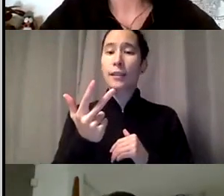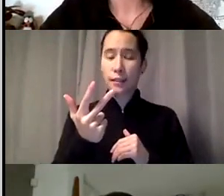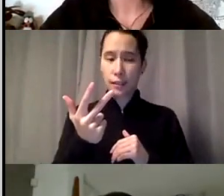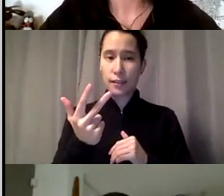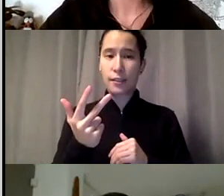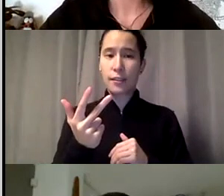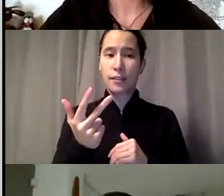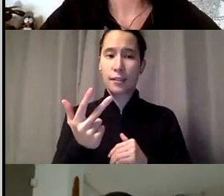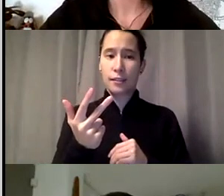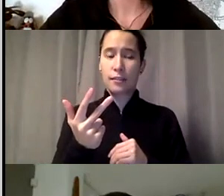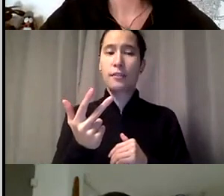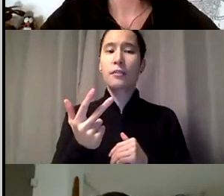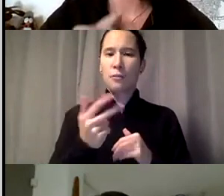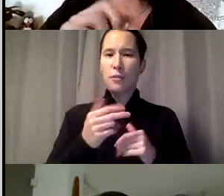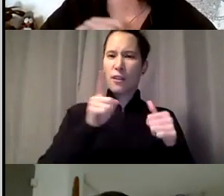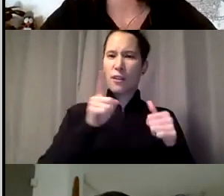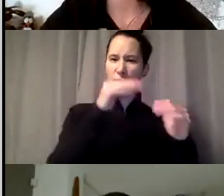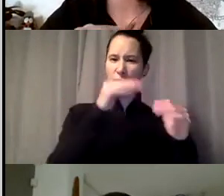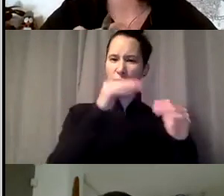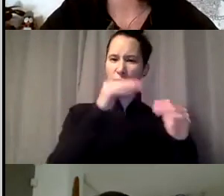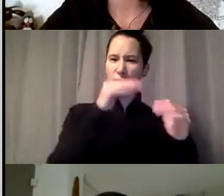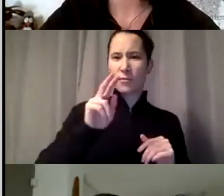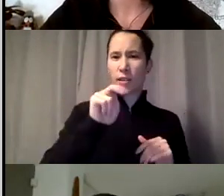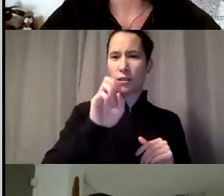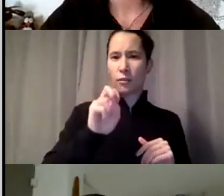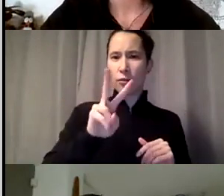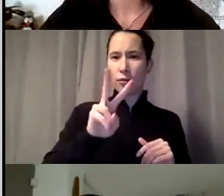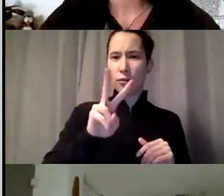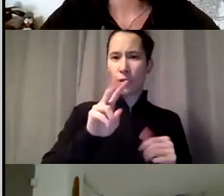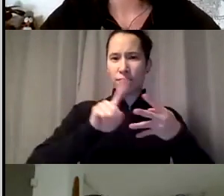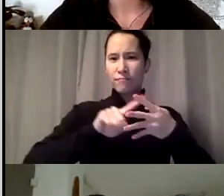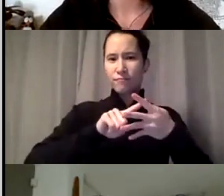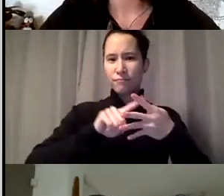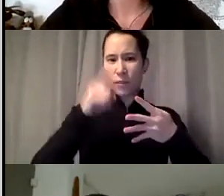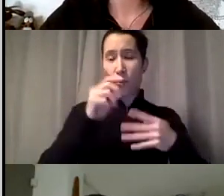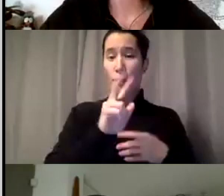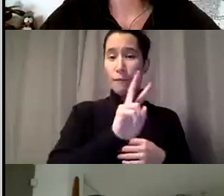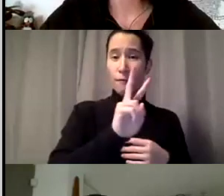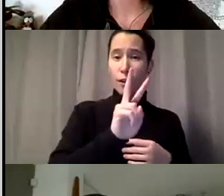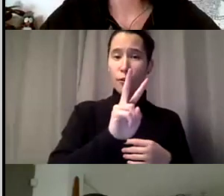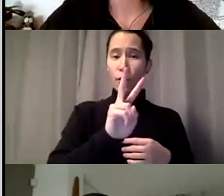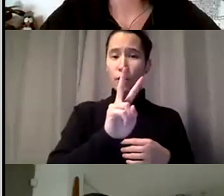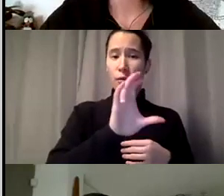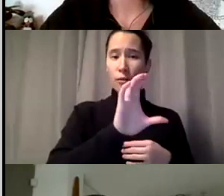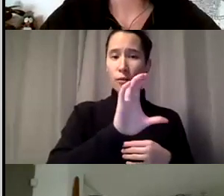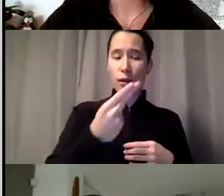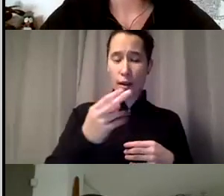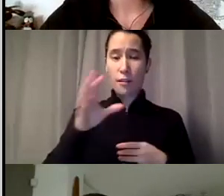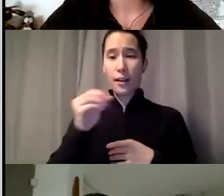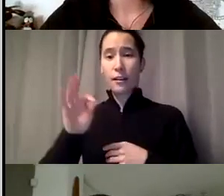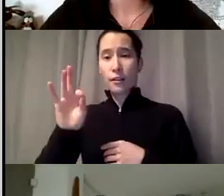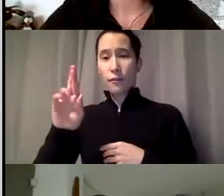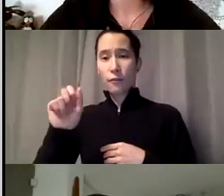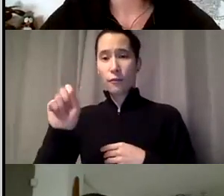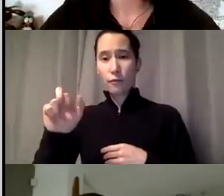first restrictions in early November for the Fraser Health and Vancouver Coastal region. And since then, we've seen different iterations of the order,